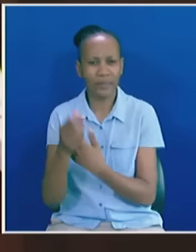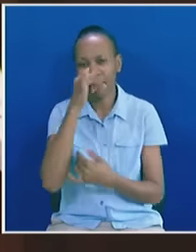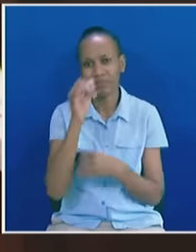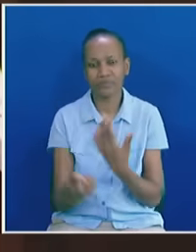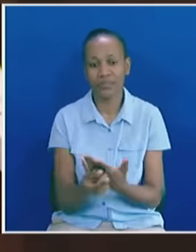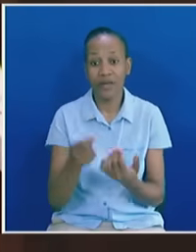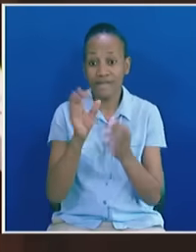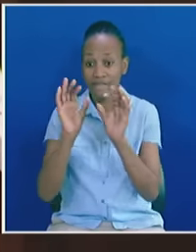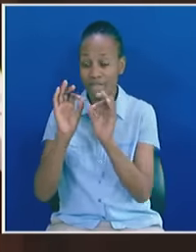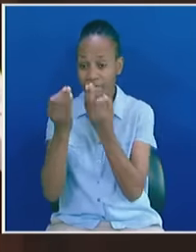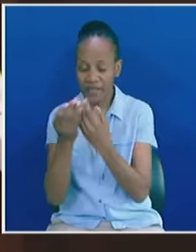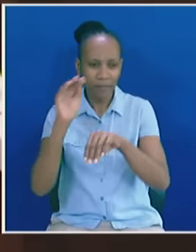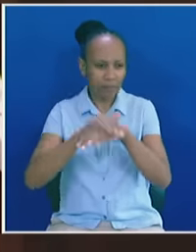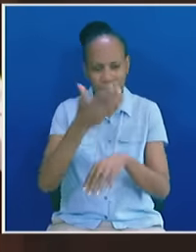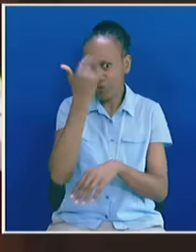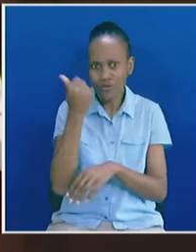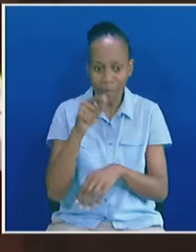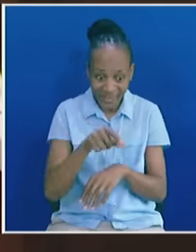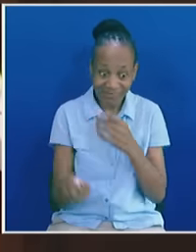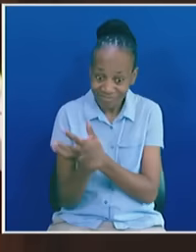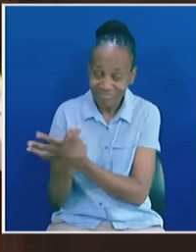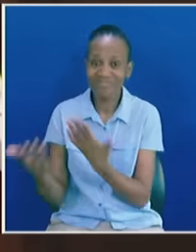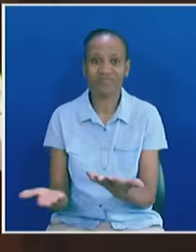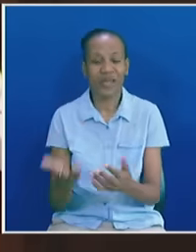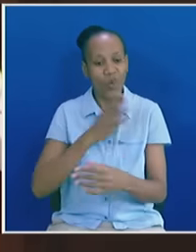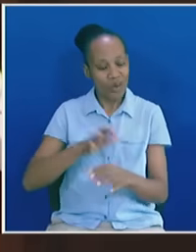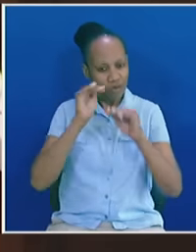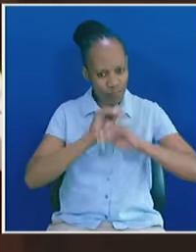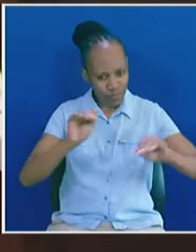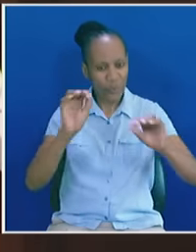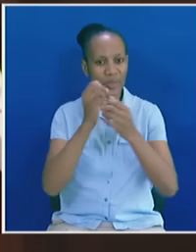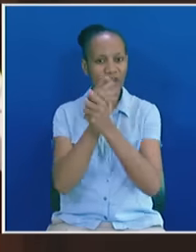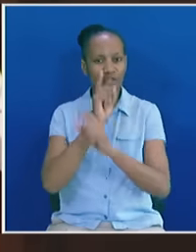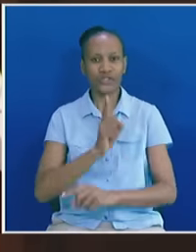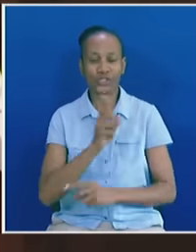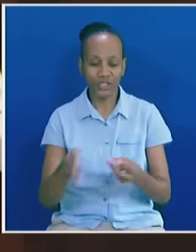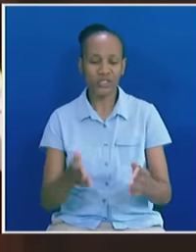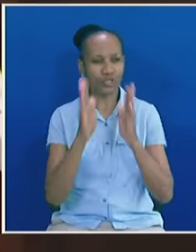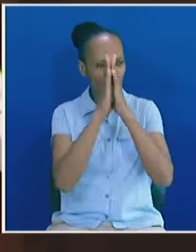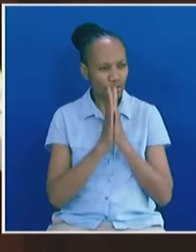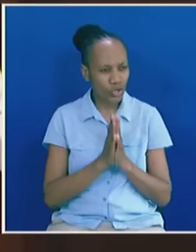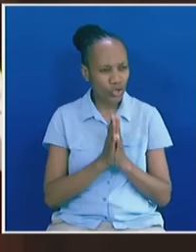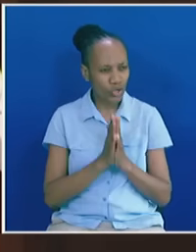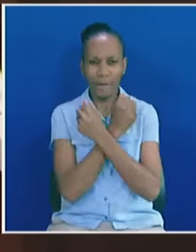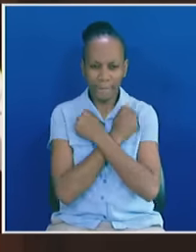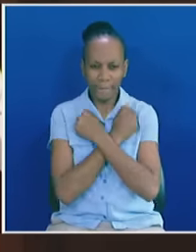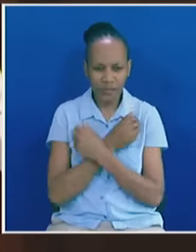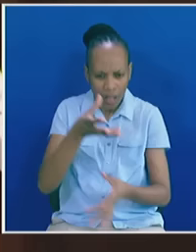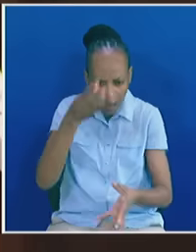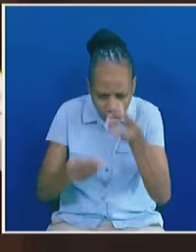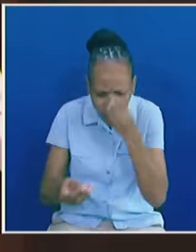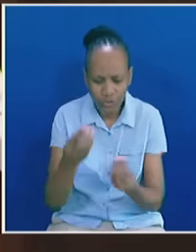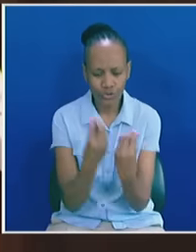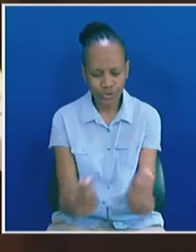and friends. I wish to call on all parents, our teachers, clergy, employers to pay attention to what our children and